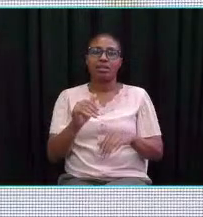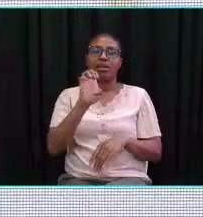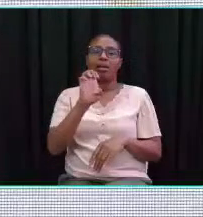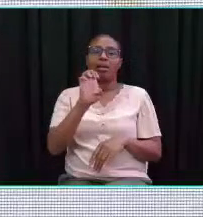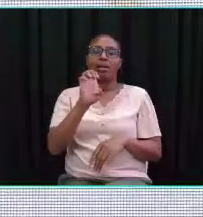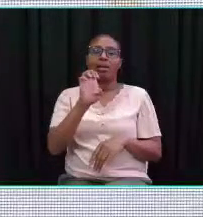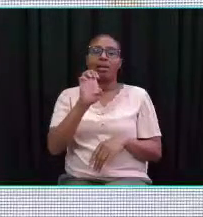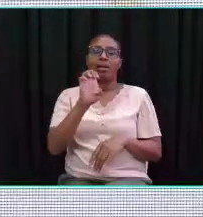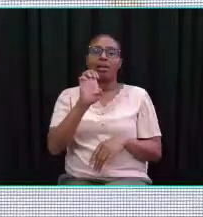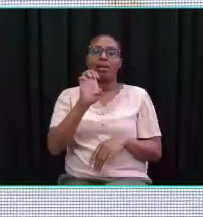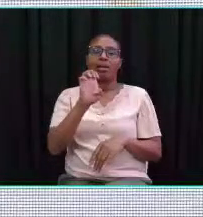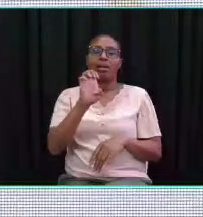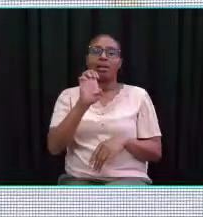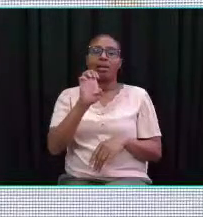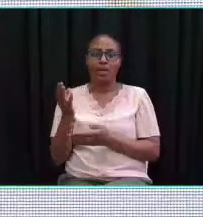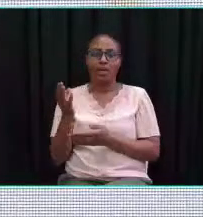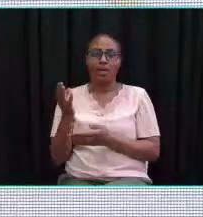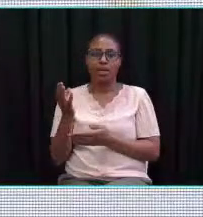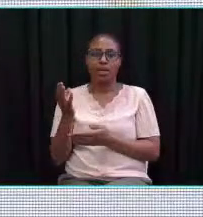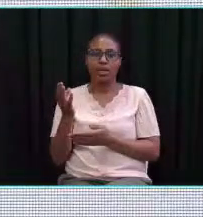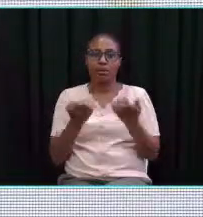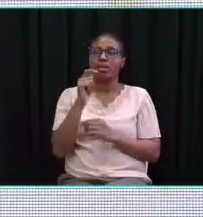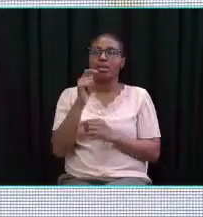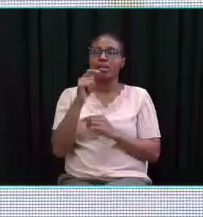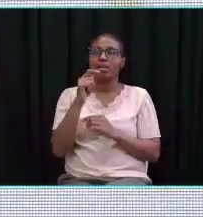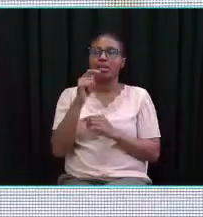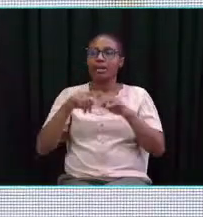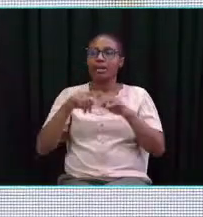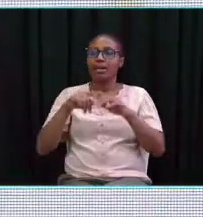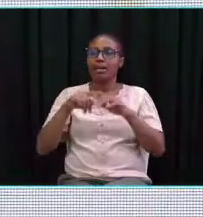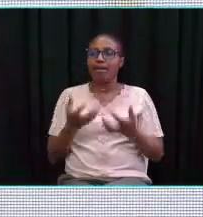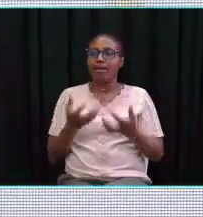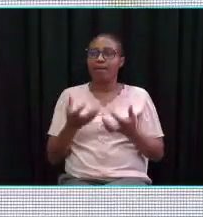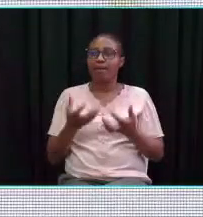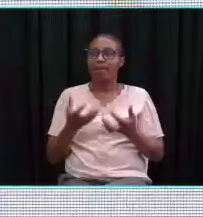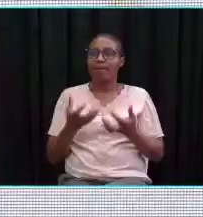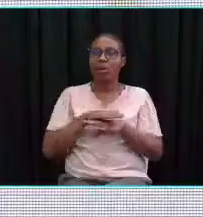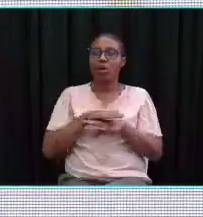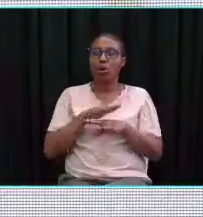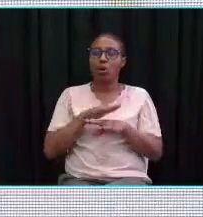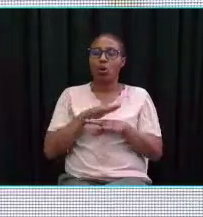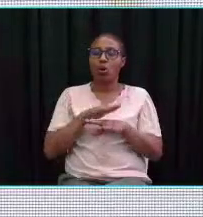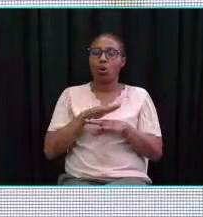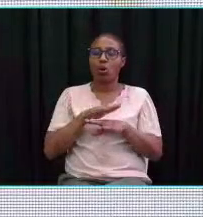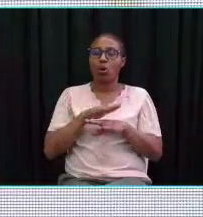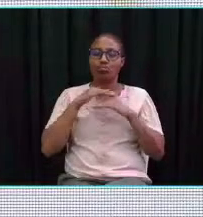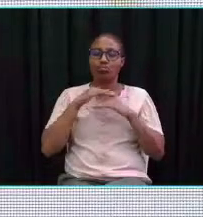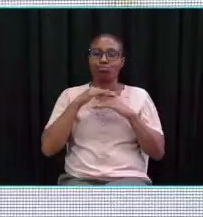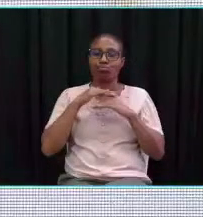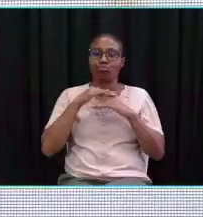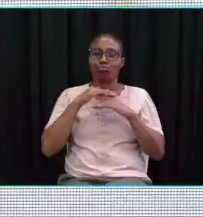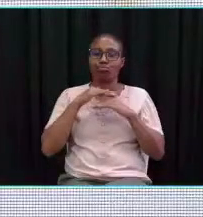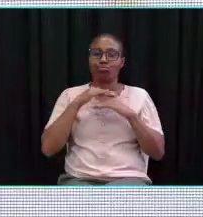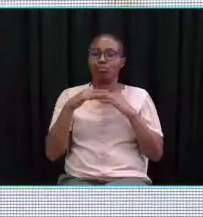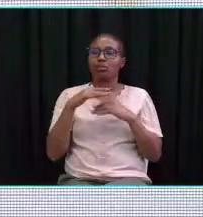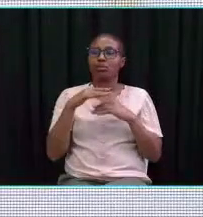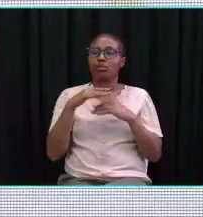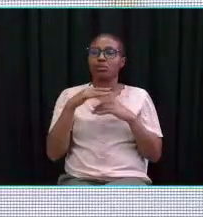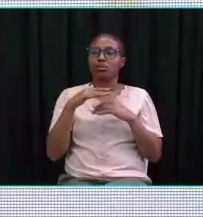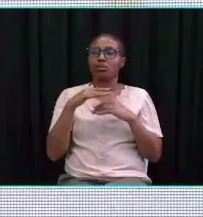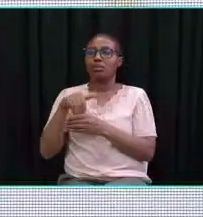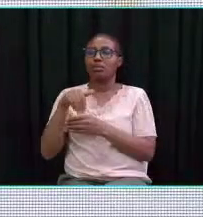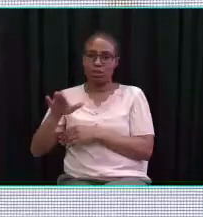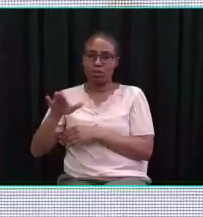Blue economy, Kenya's depend heavily on seamless connectivity between inland production zones and maritime